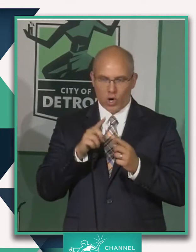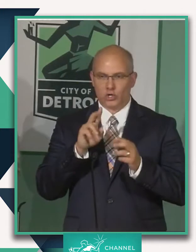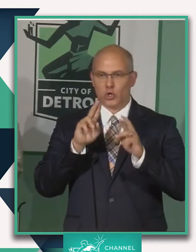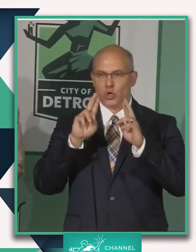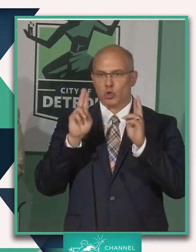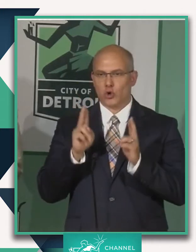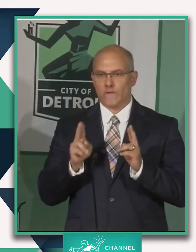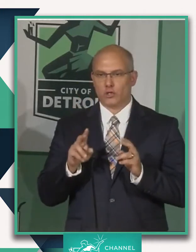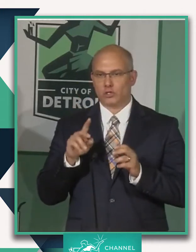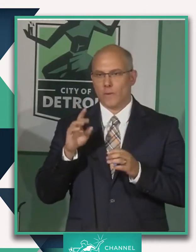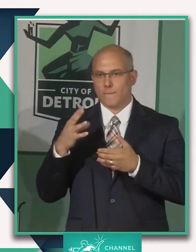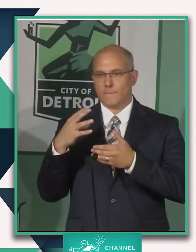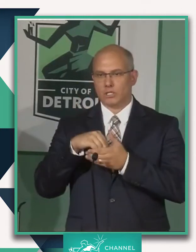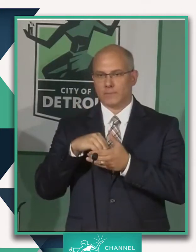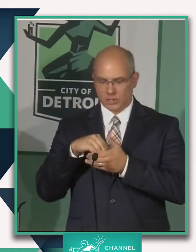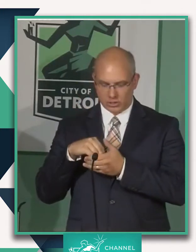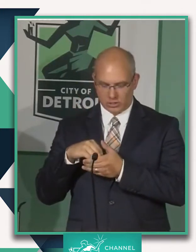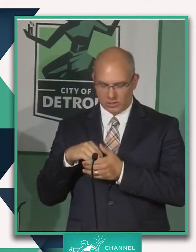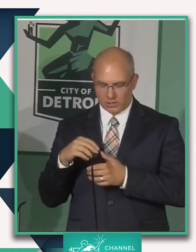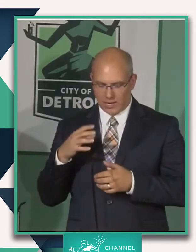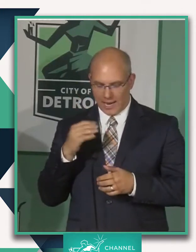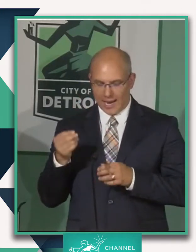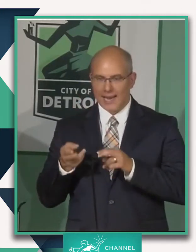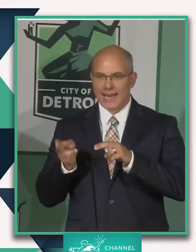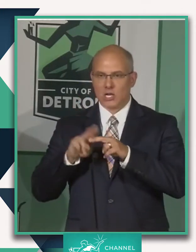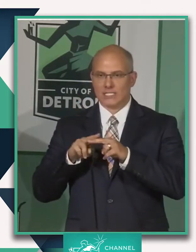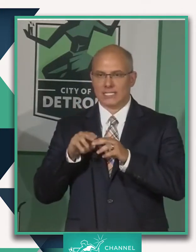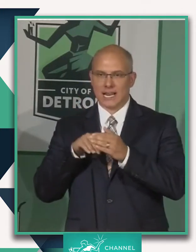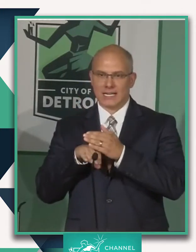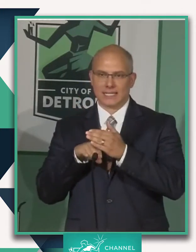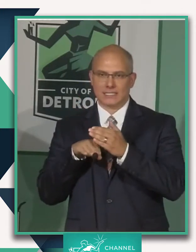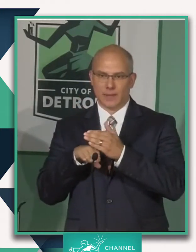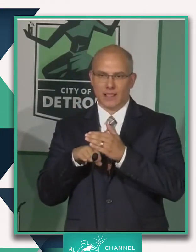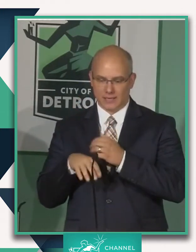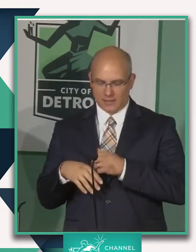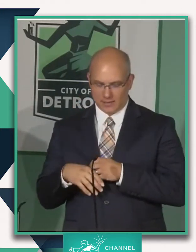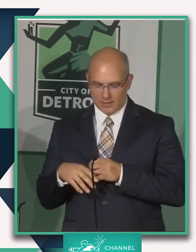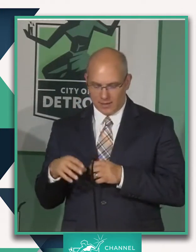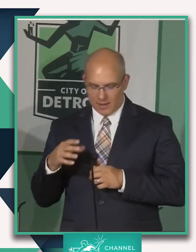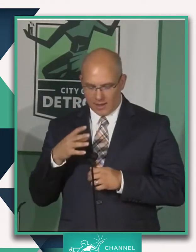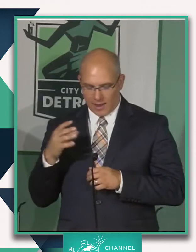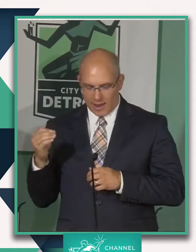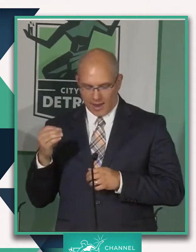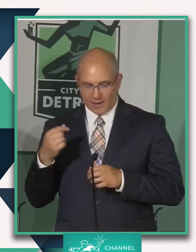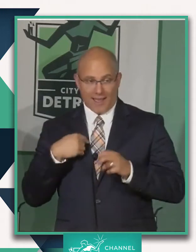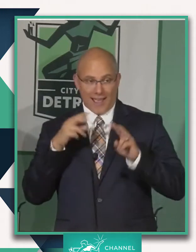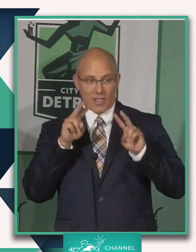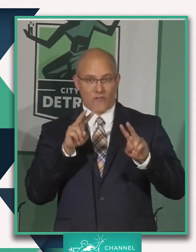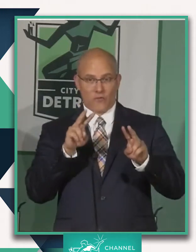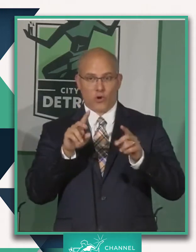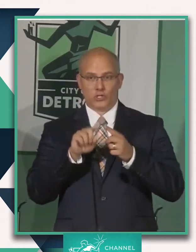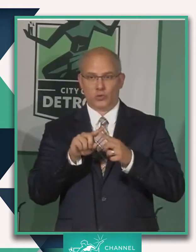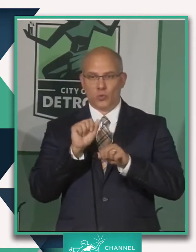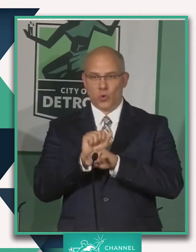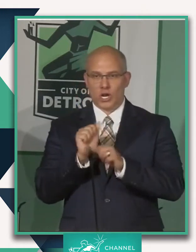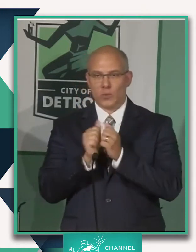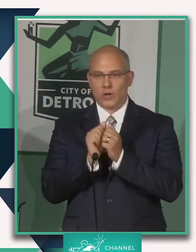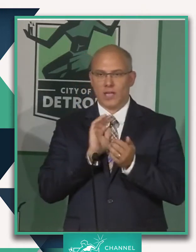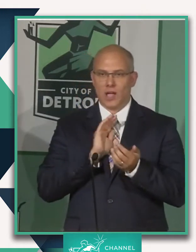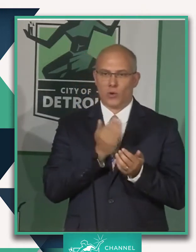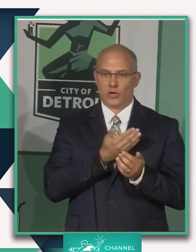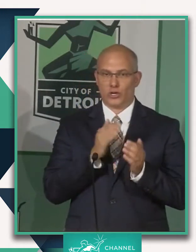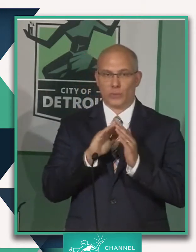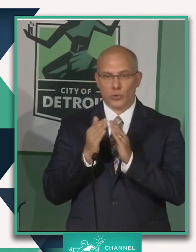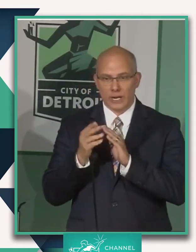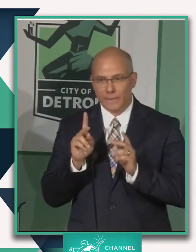changes toward a universal participation and increase accessibility. I look forward